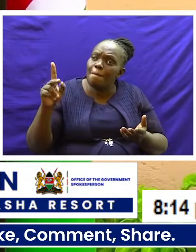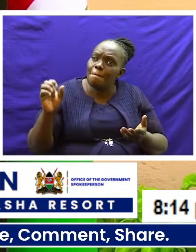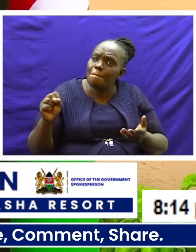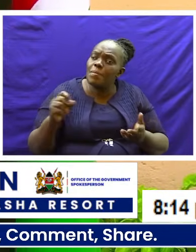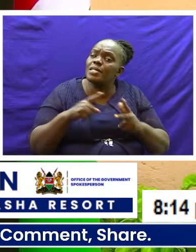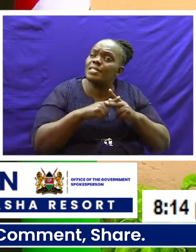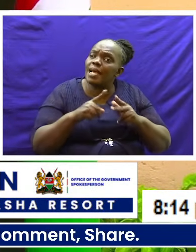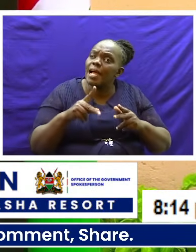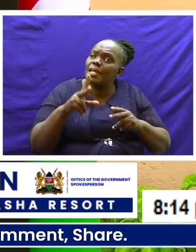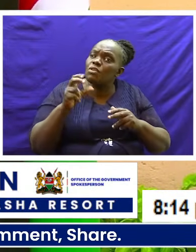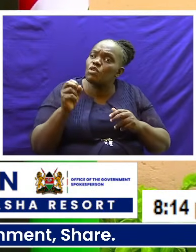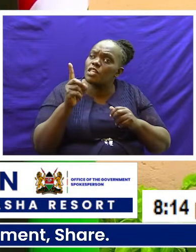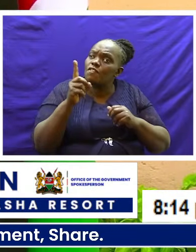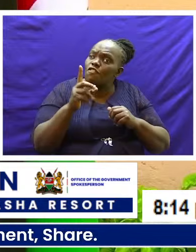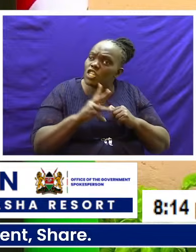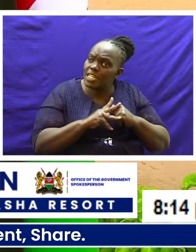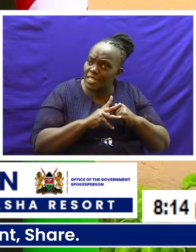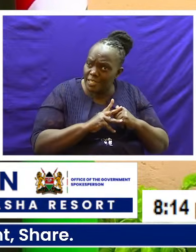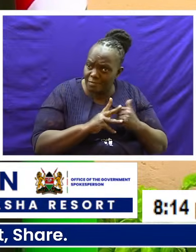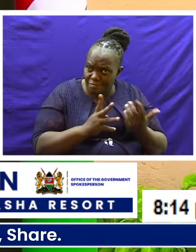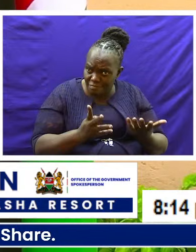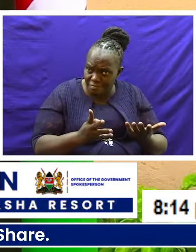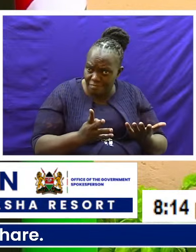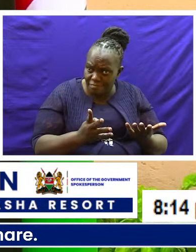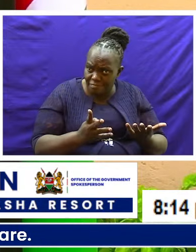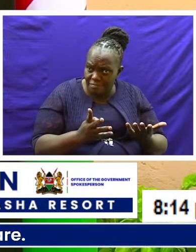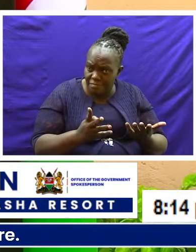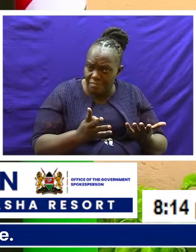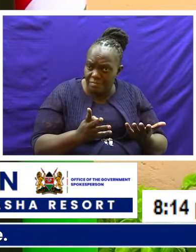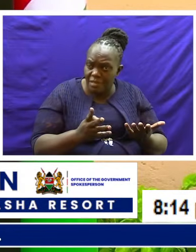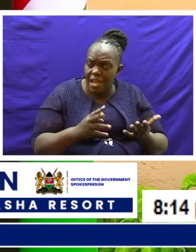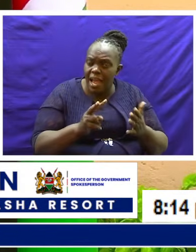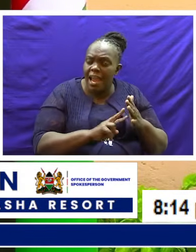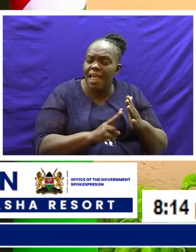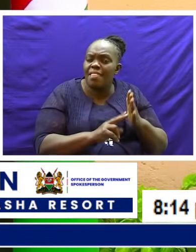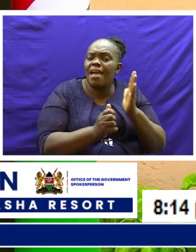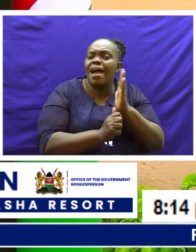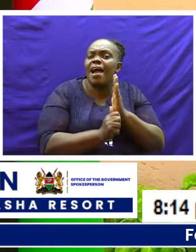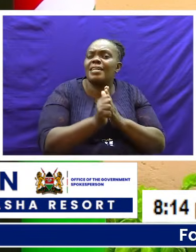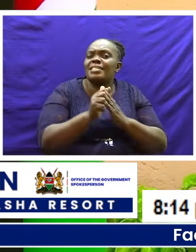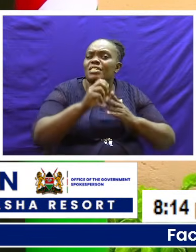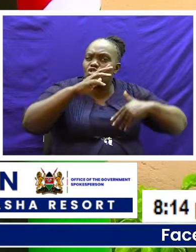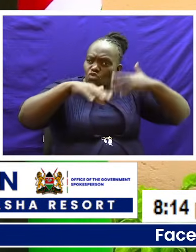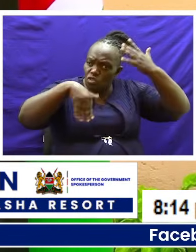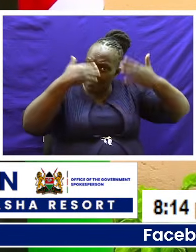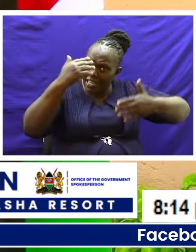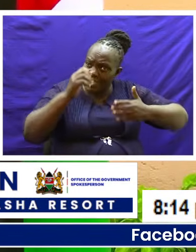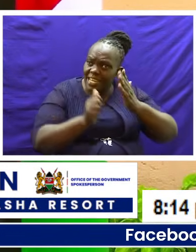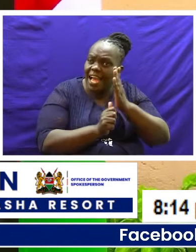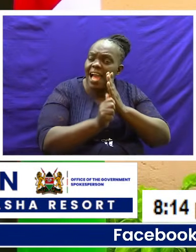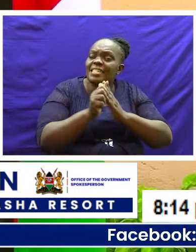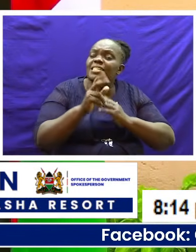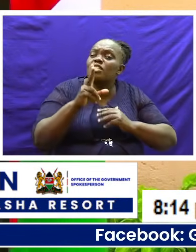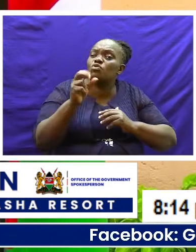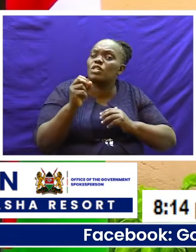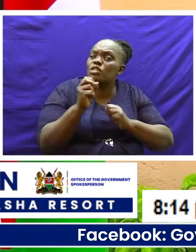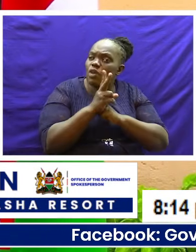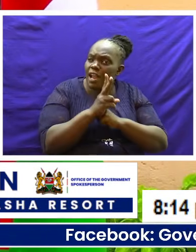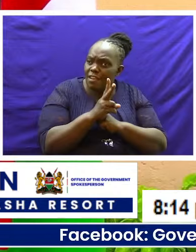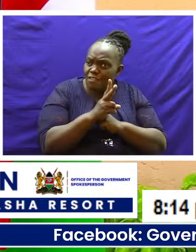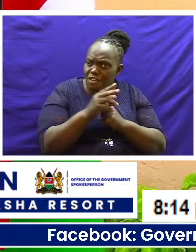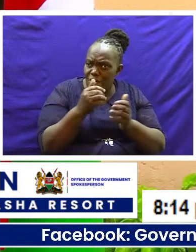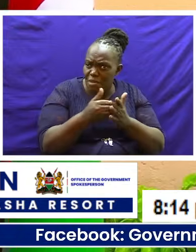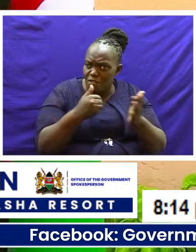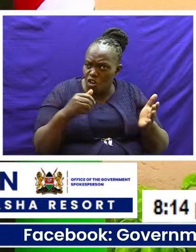year 2014, and you know, under the Act, the Universities Act of 2012.